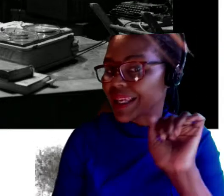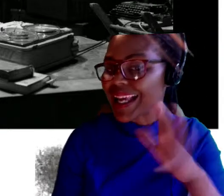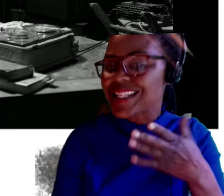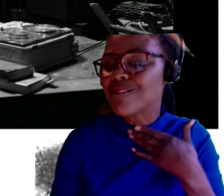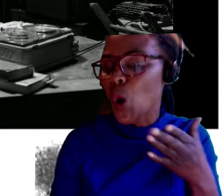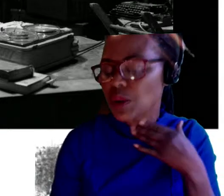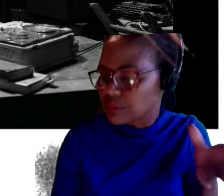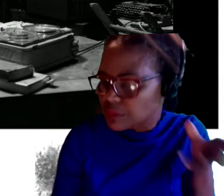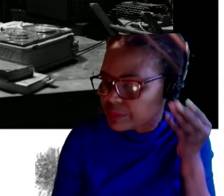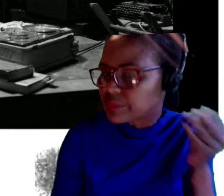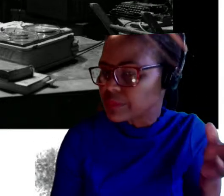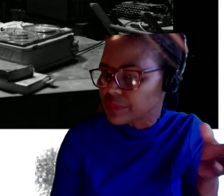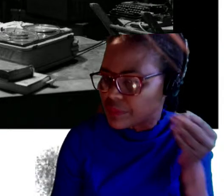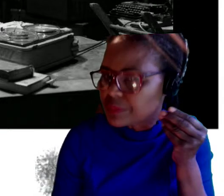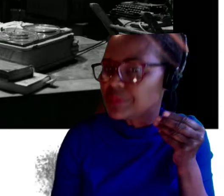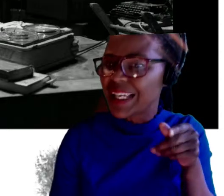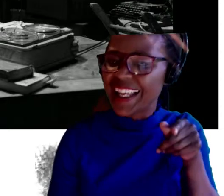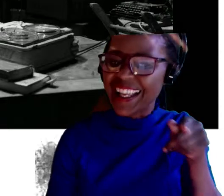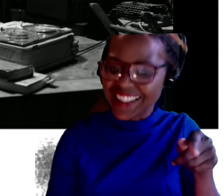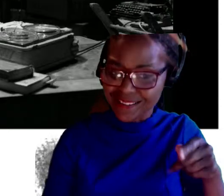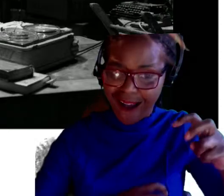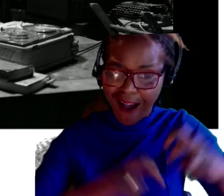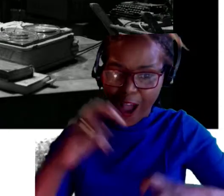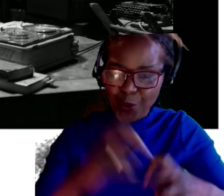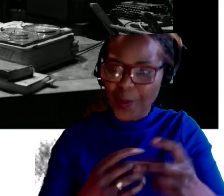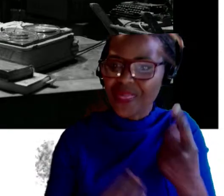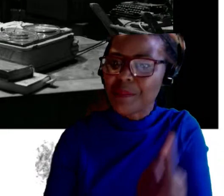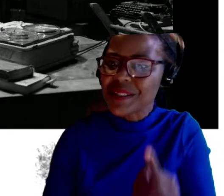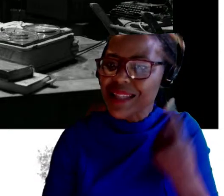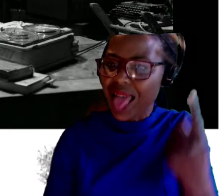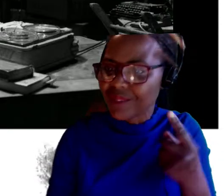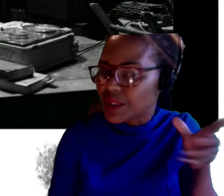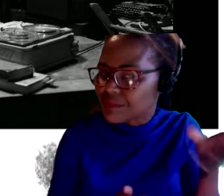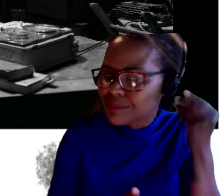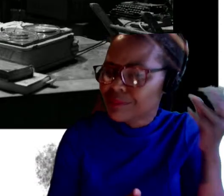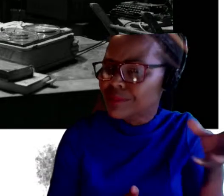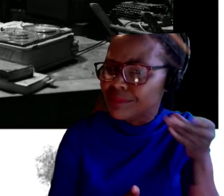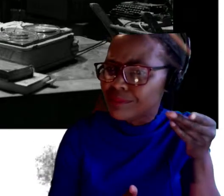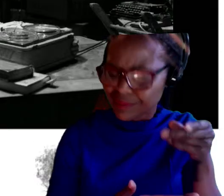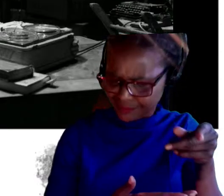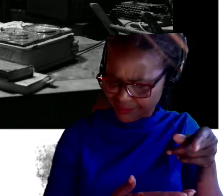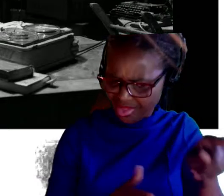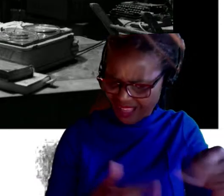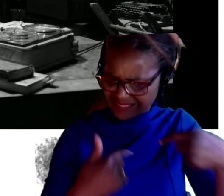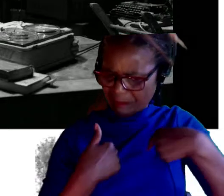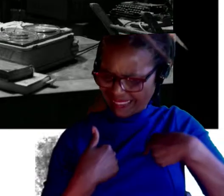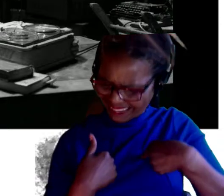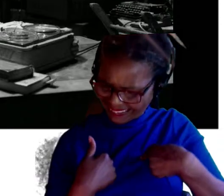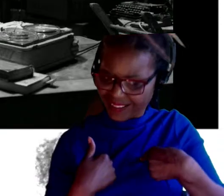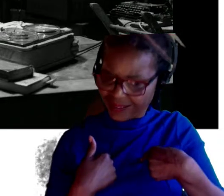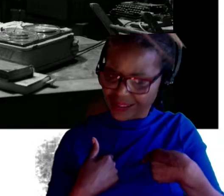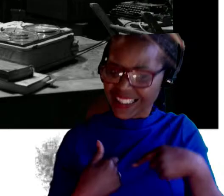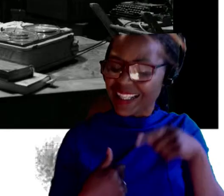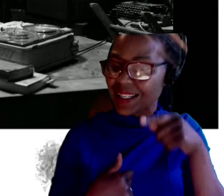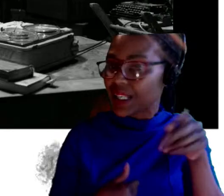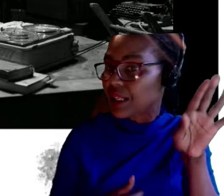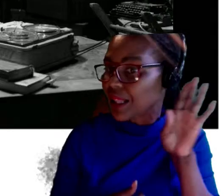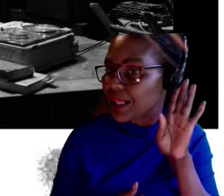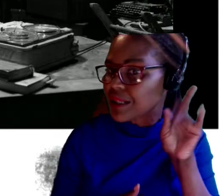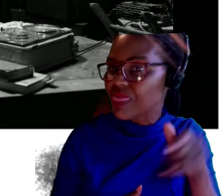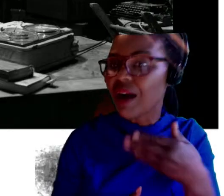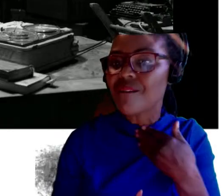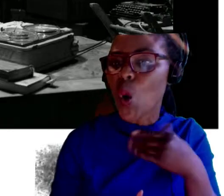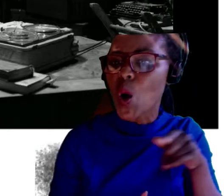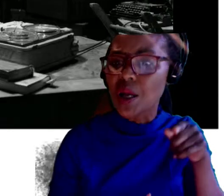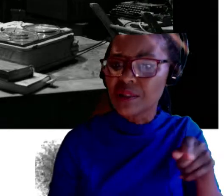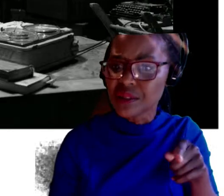He's arguing with his past throughout. He's berating the man he was. Crap listens to the ghost of himself and will